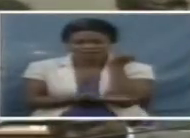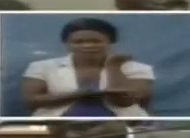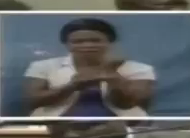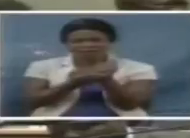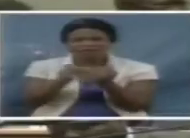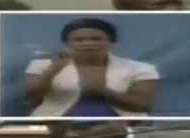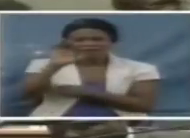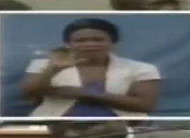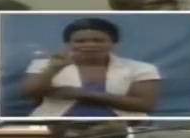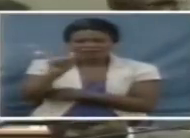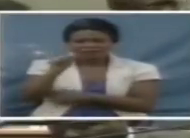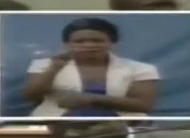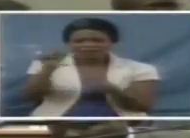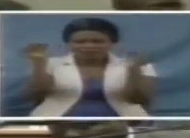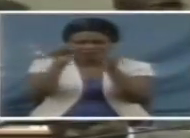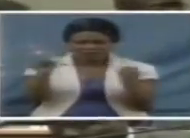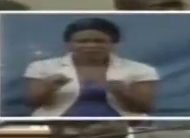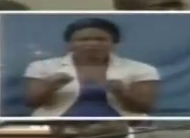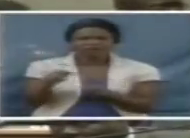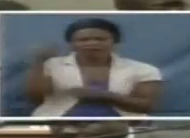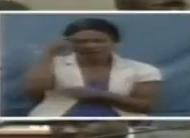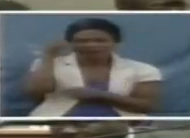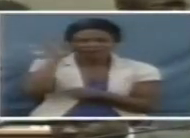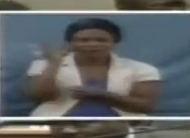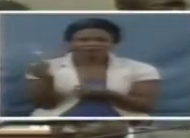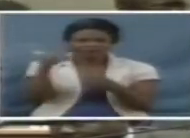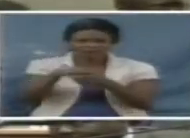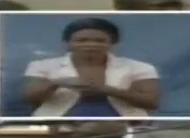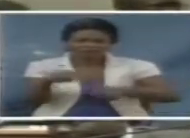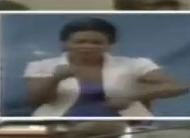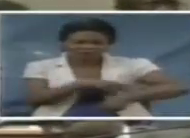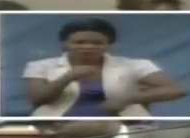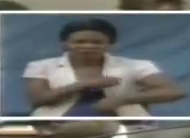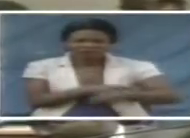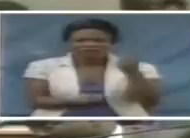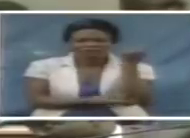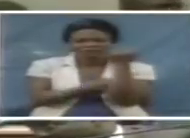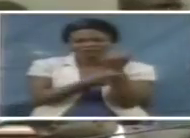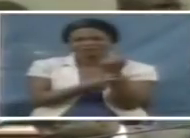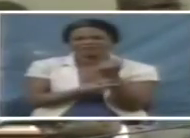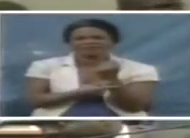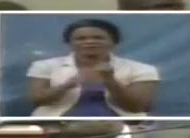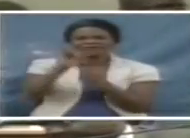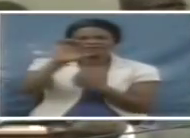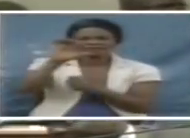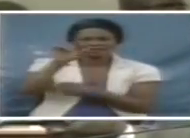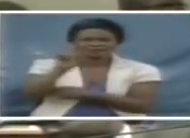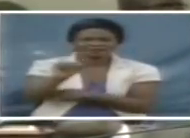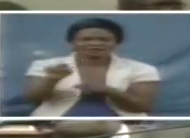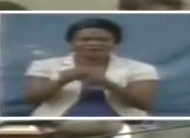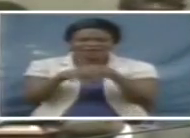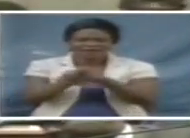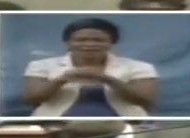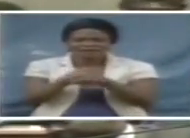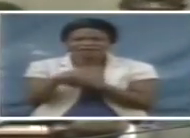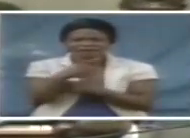infrastructure, government will invest in and upgrade telecommunication networks, data centers,